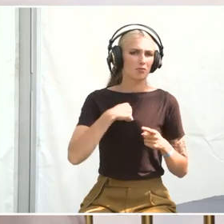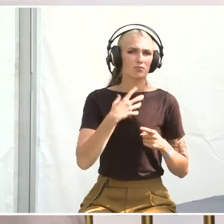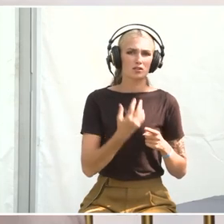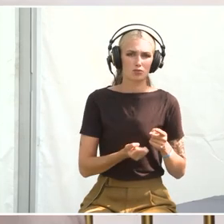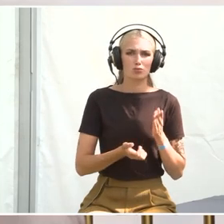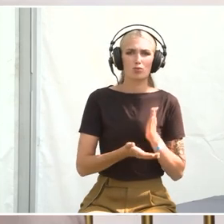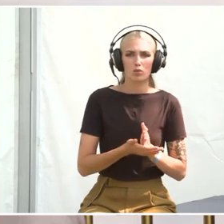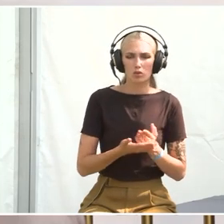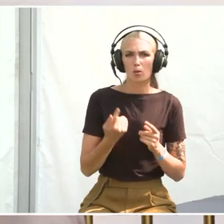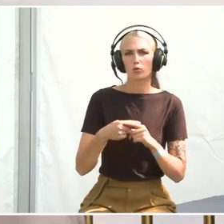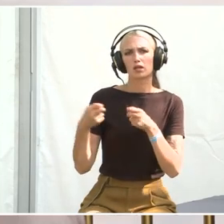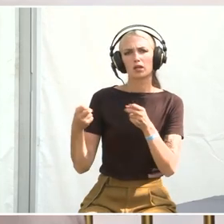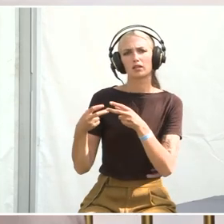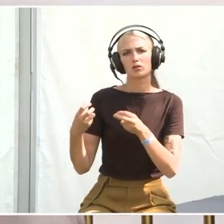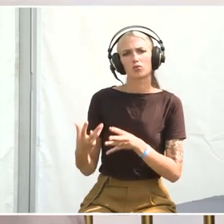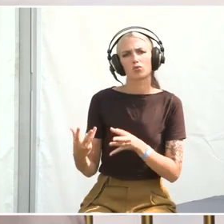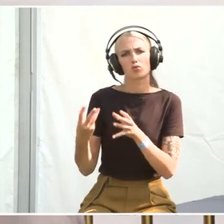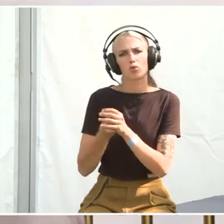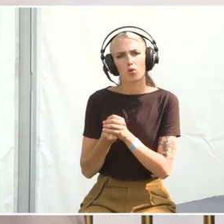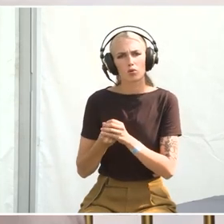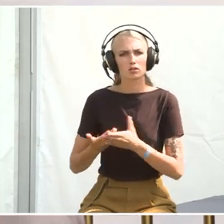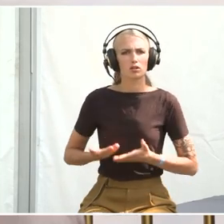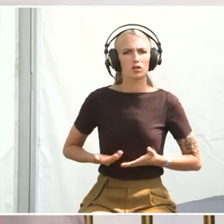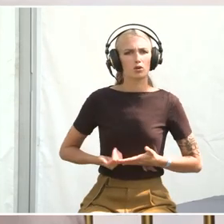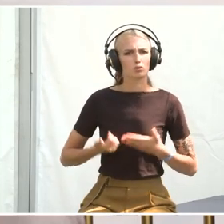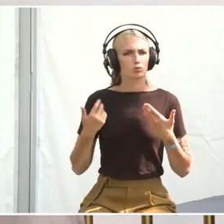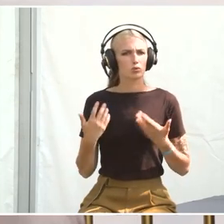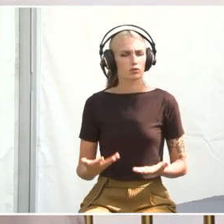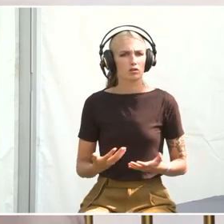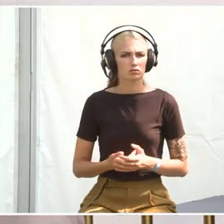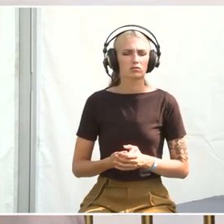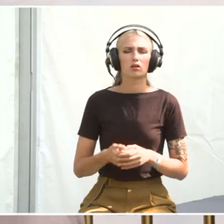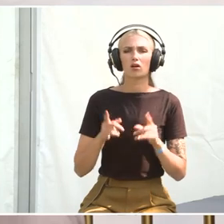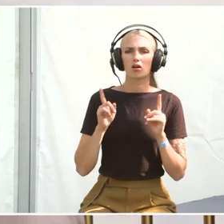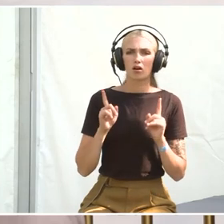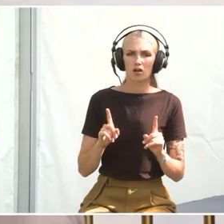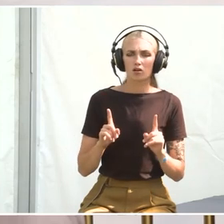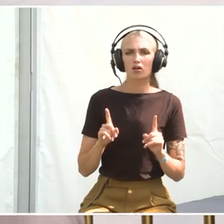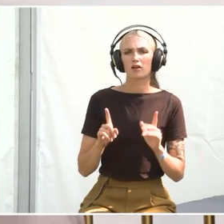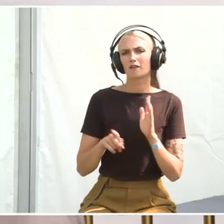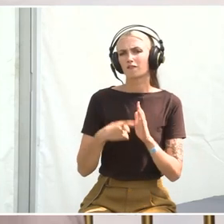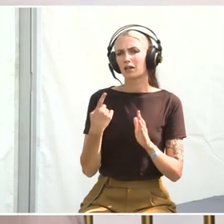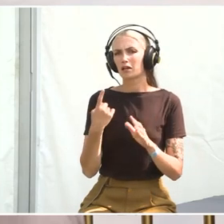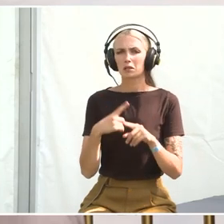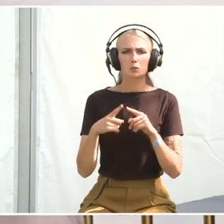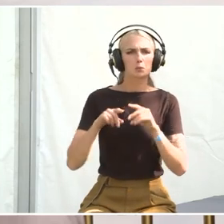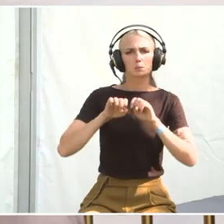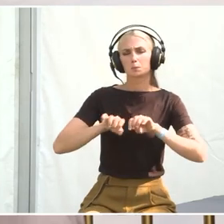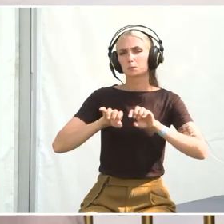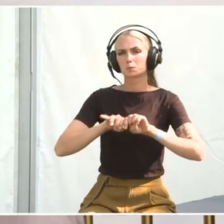of living with technology as a human being, but also to put a bit of light on how